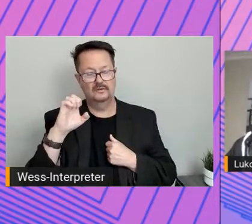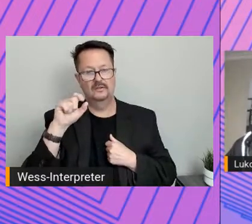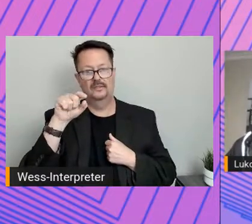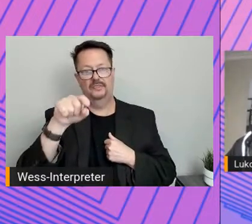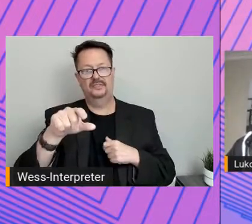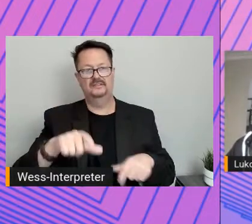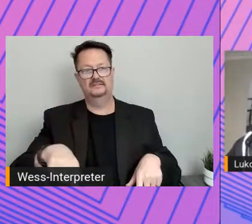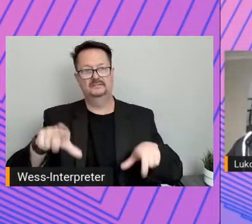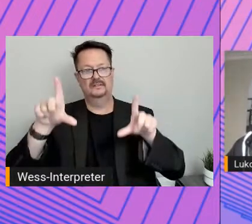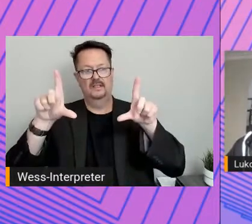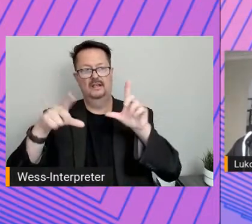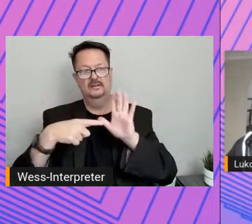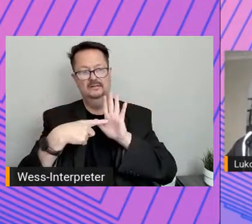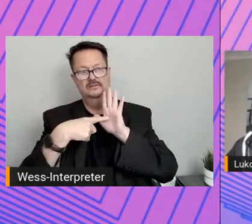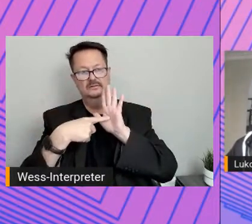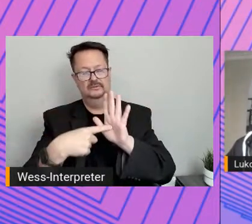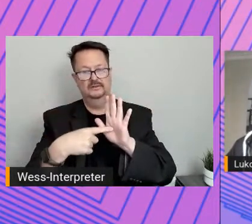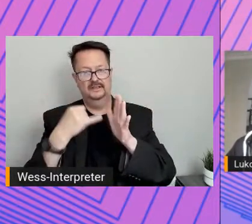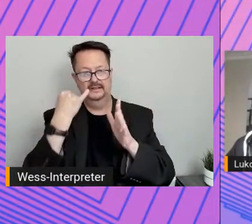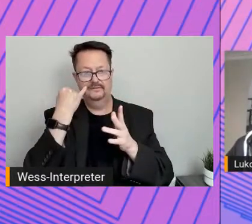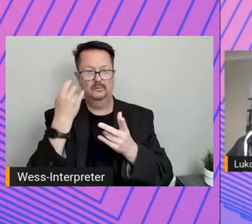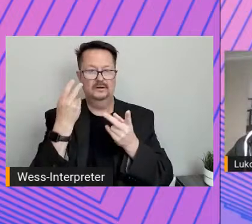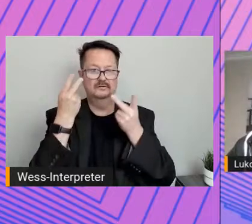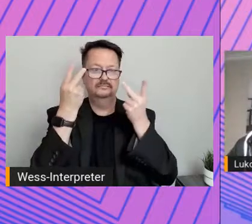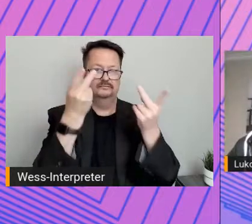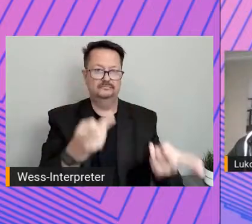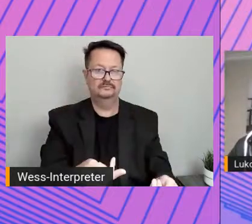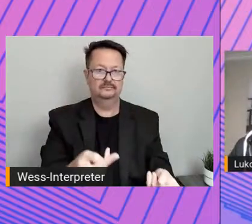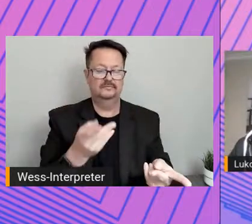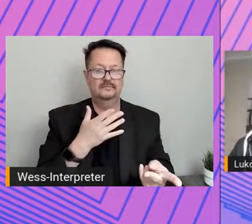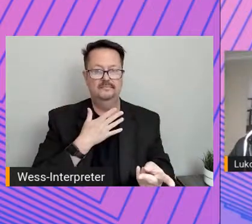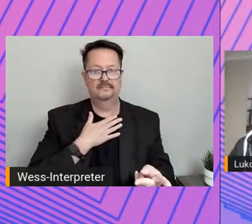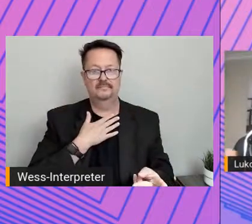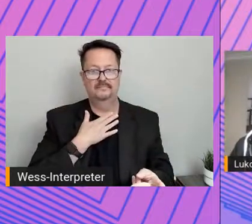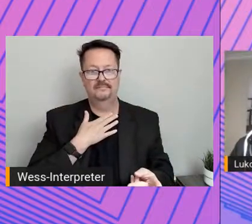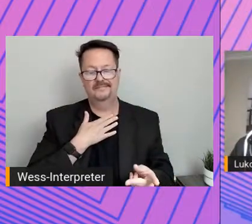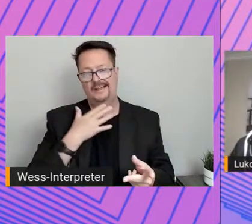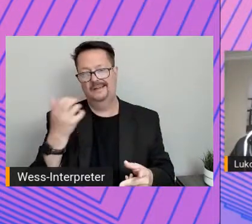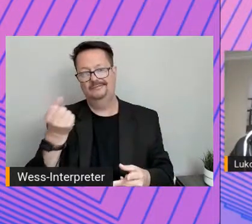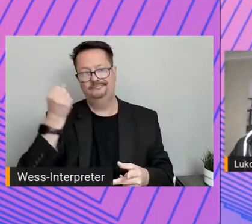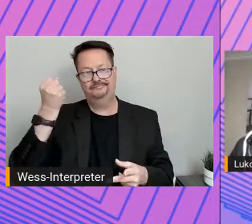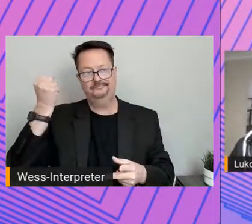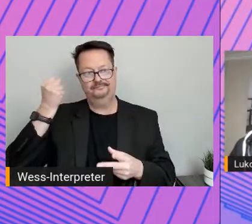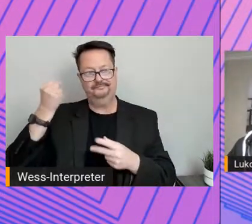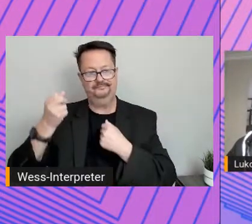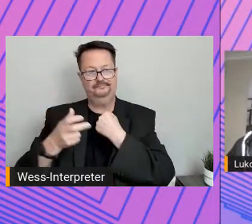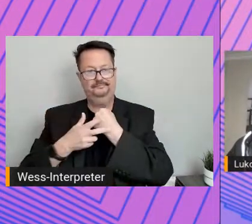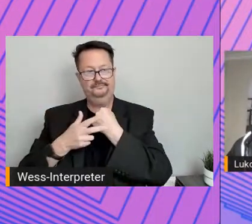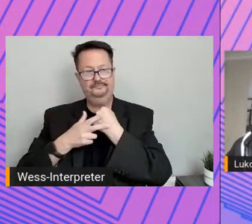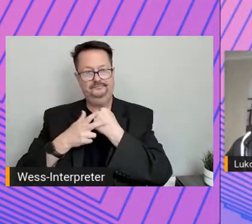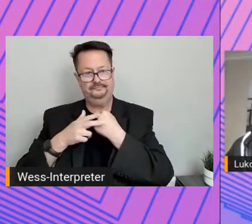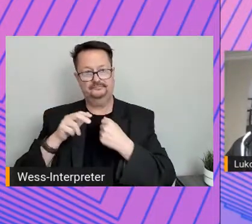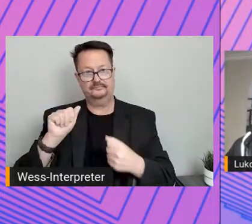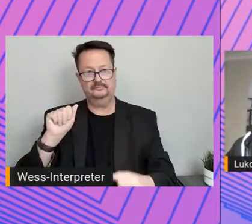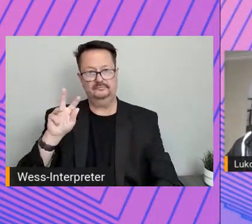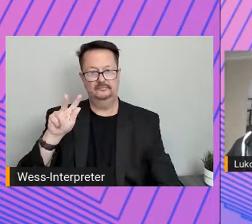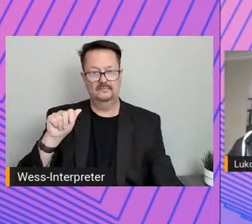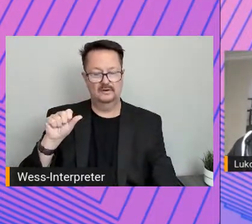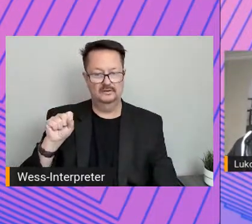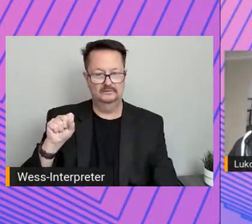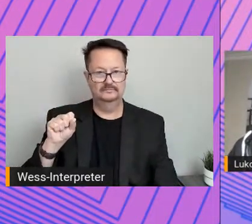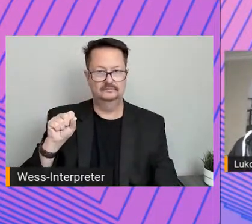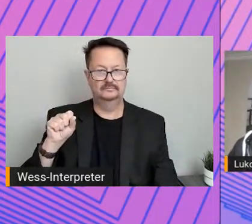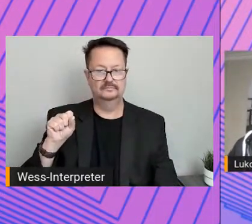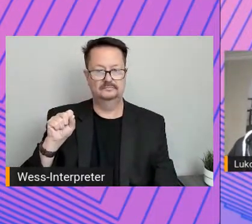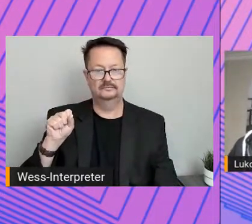here is just in the case that you wanted to visit my GitHub repository. It's one of the repos on the landing page. It's AWS API Gateway